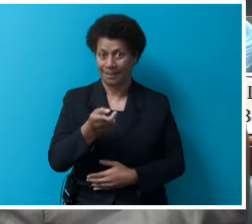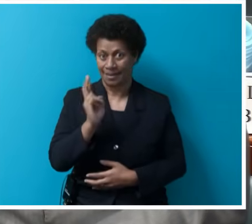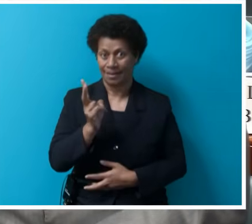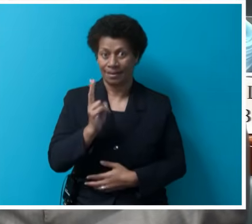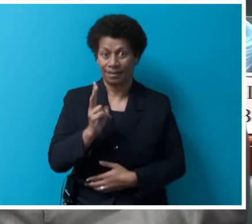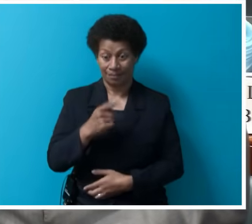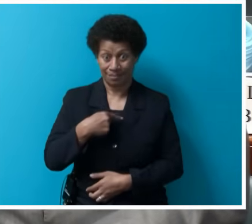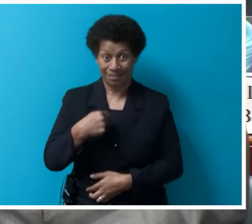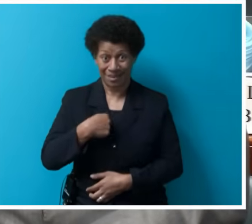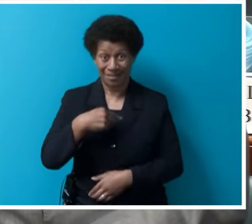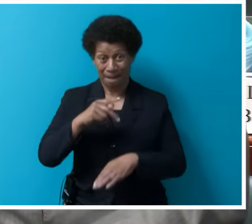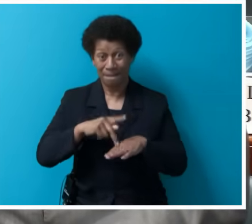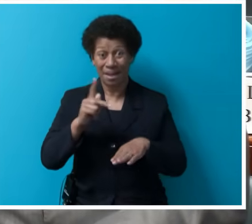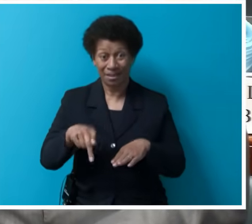job